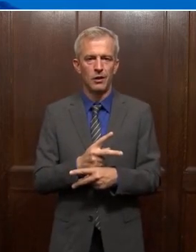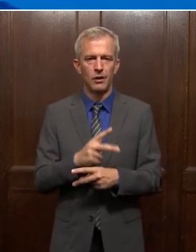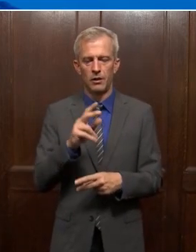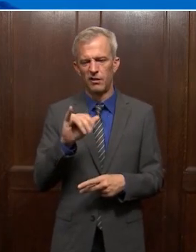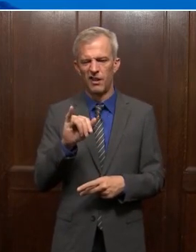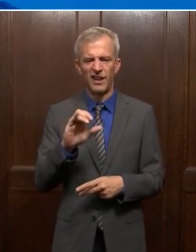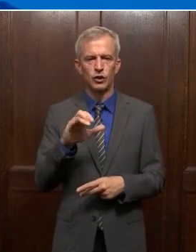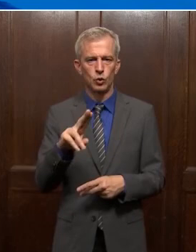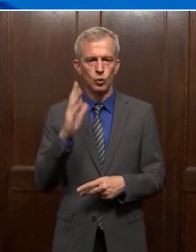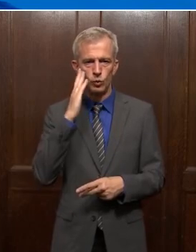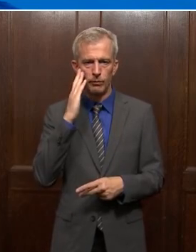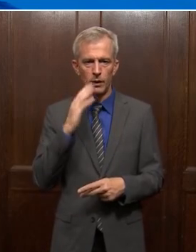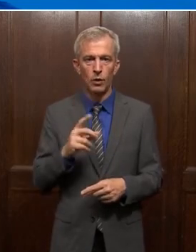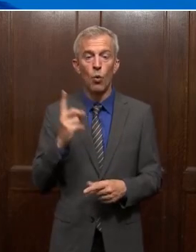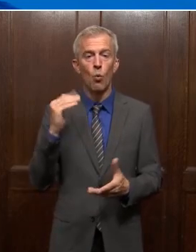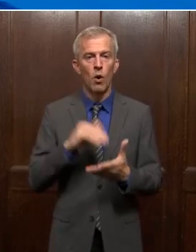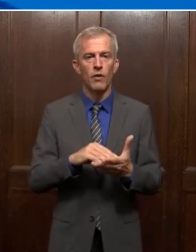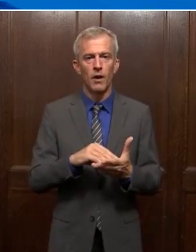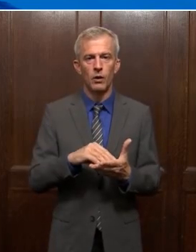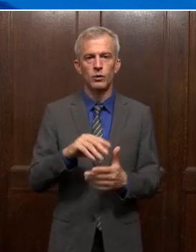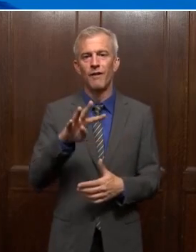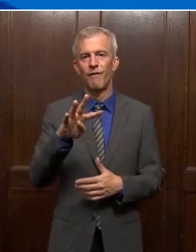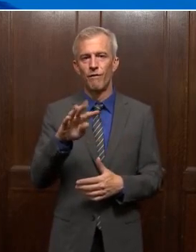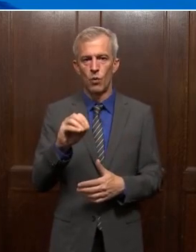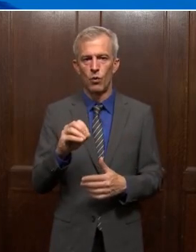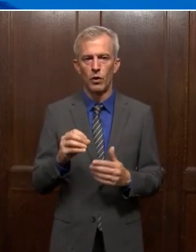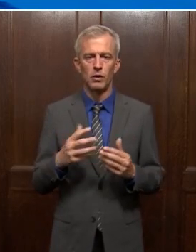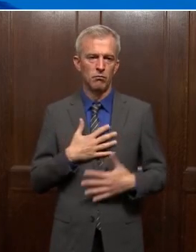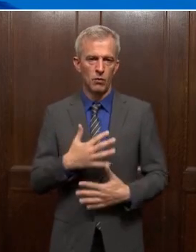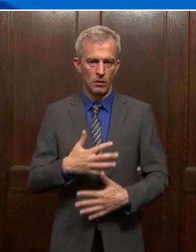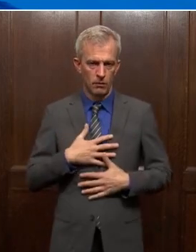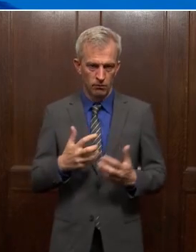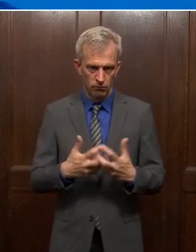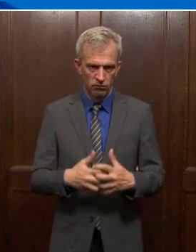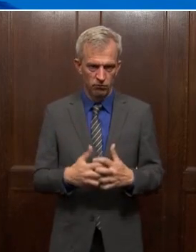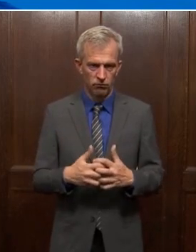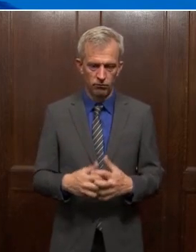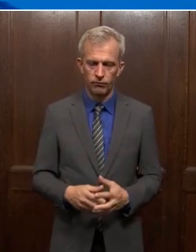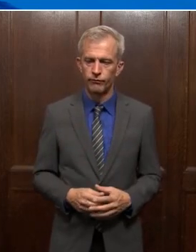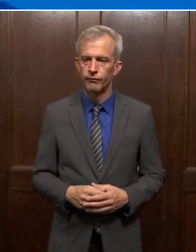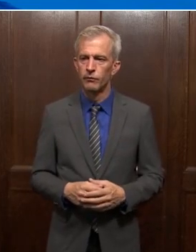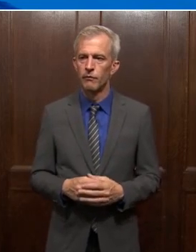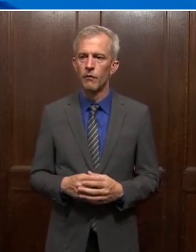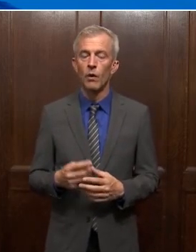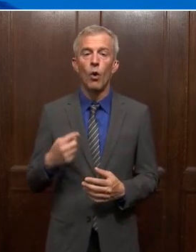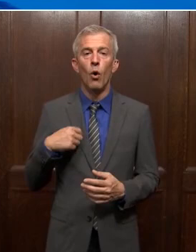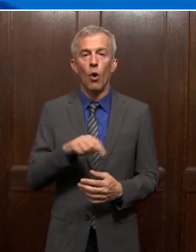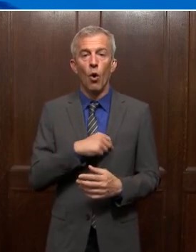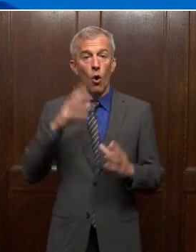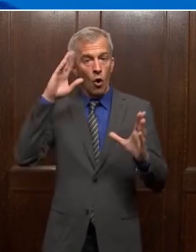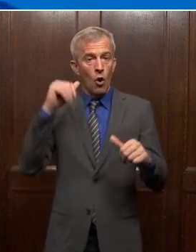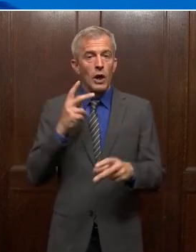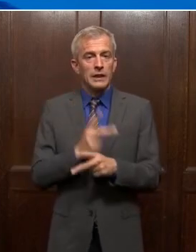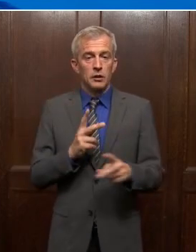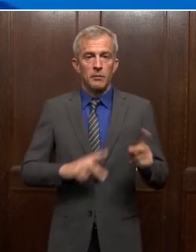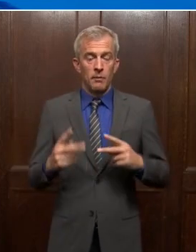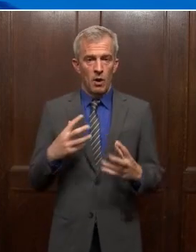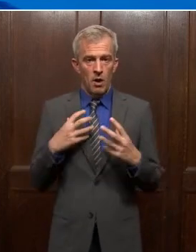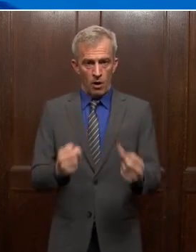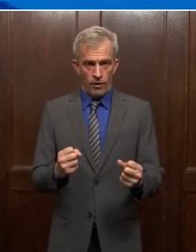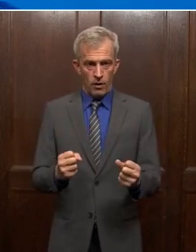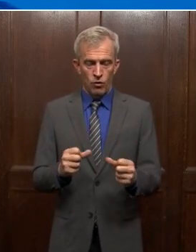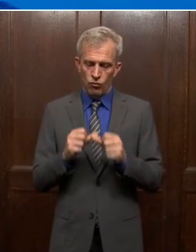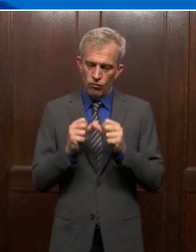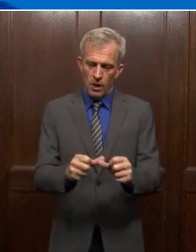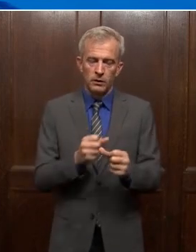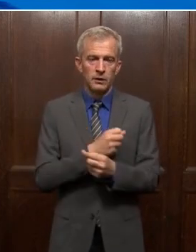of 1,040 available ventilators. We're looking to keep Angelenos healthy, though, to stay